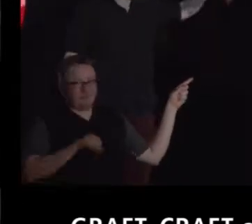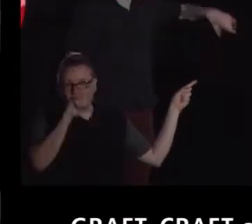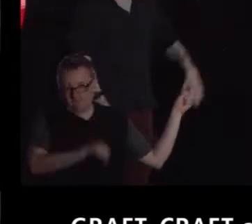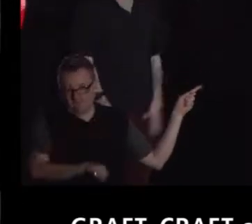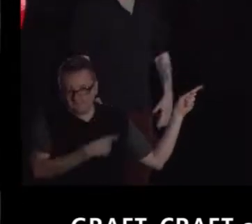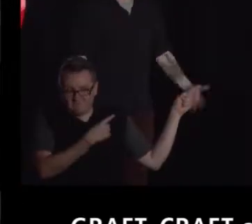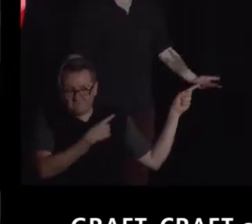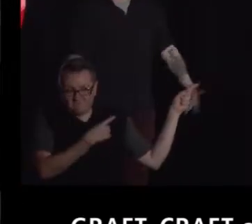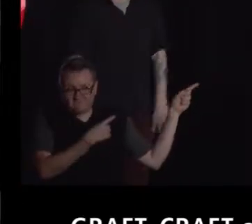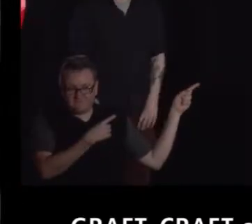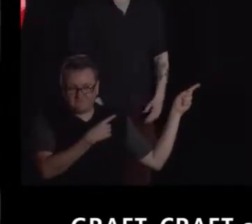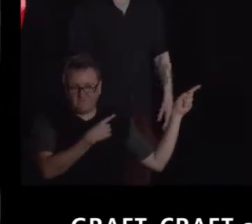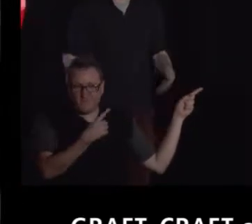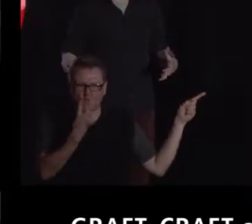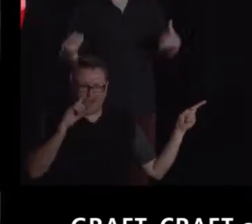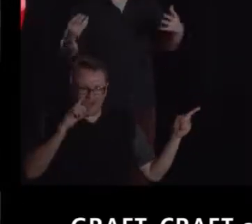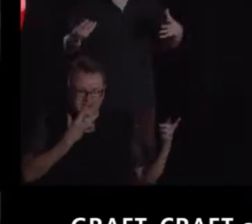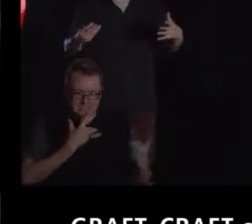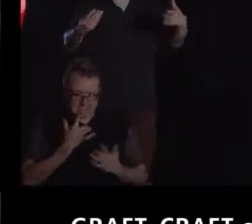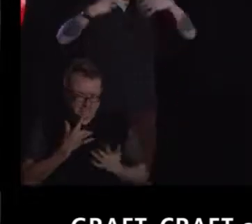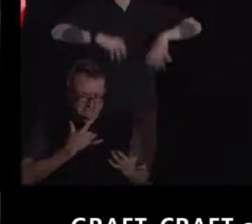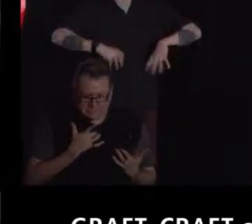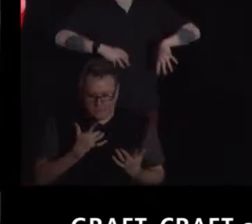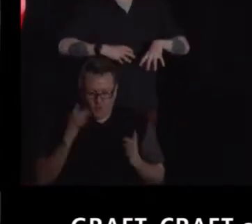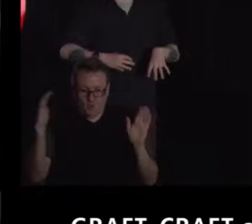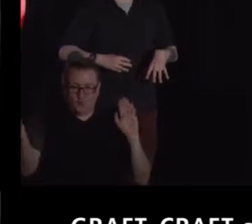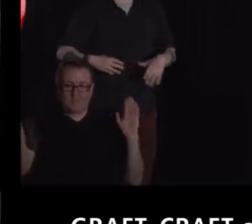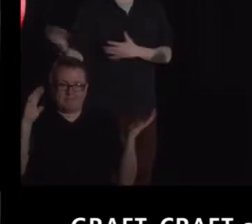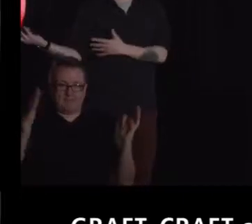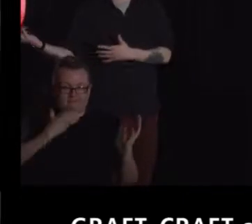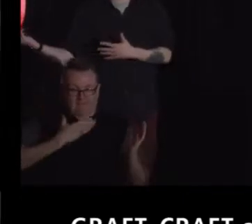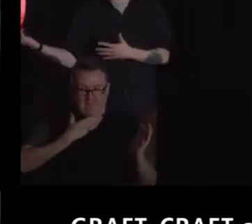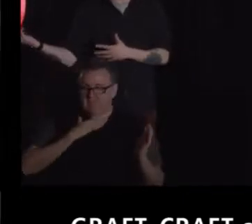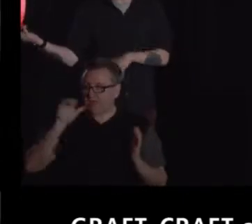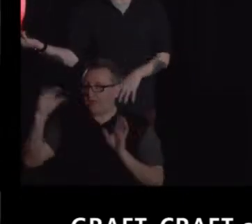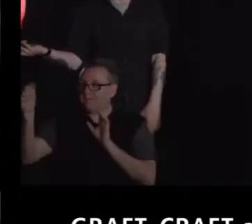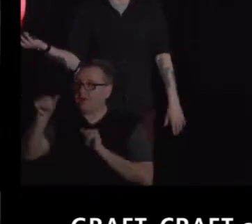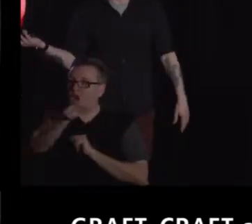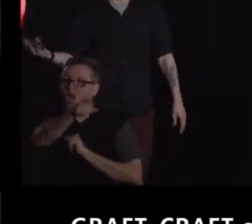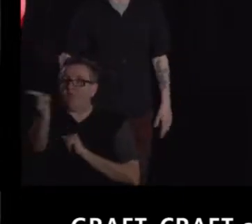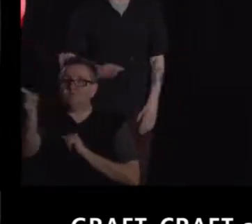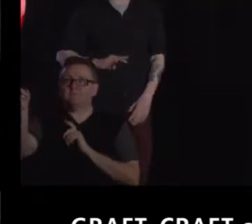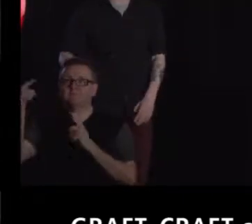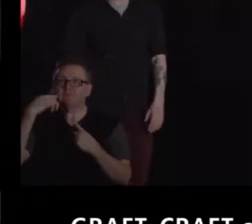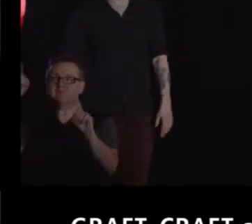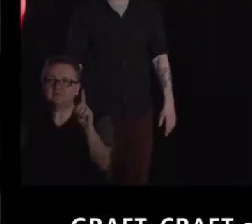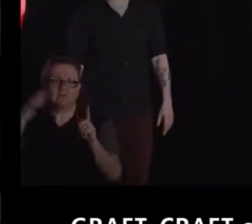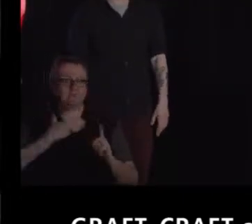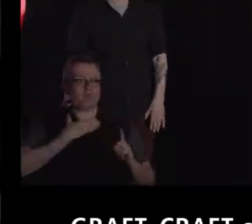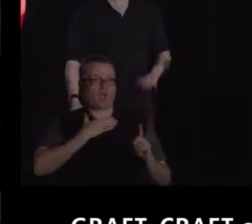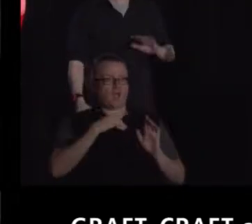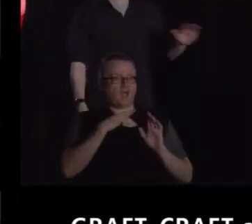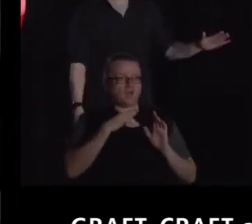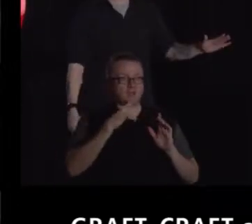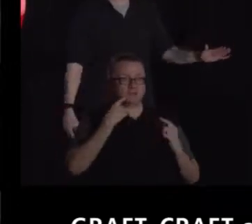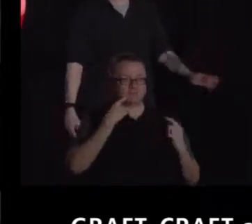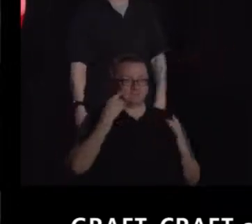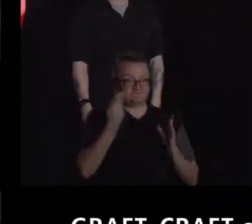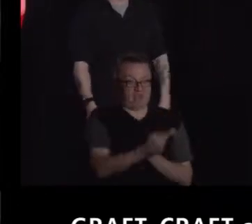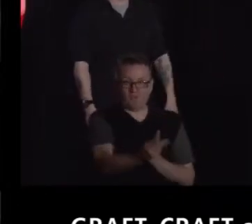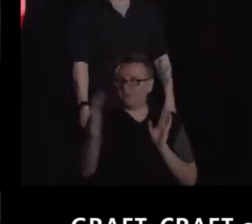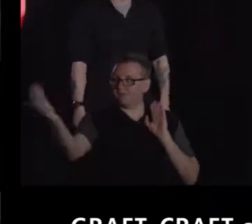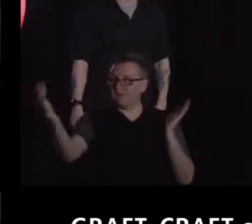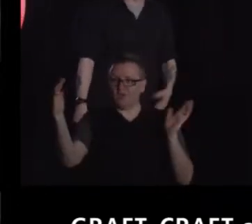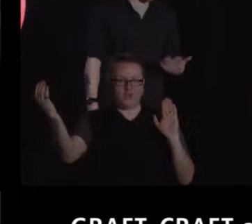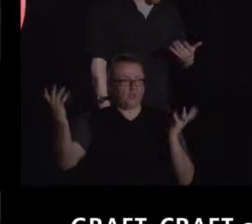love. The reason we struggle with insecurity is that we compare our behind the scenes with everyone else's highlights reel. That's totally true. Instagram